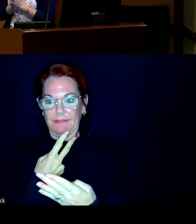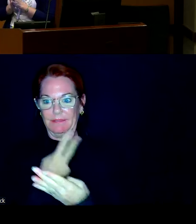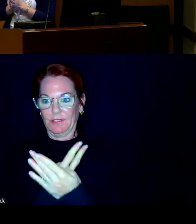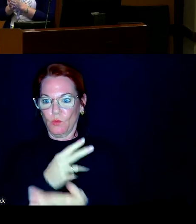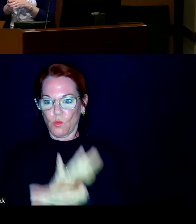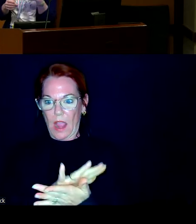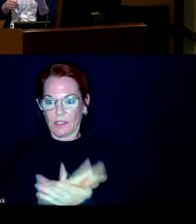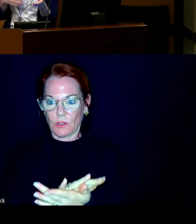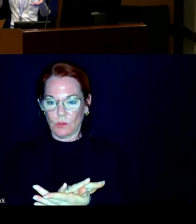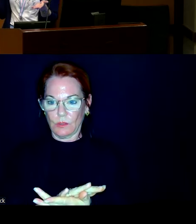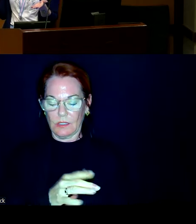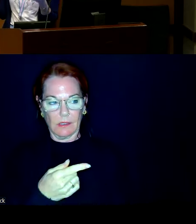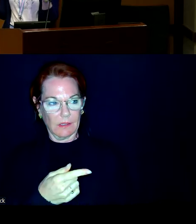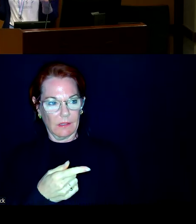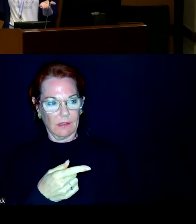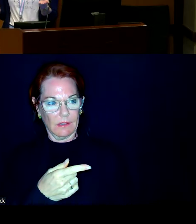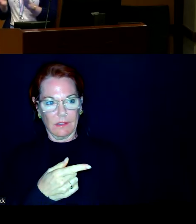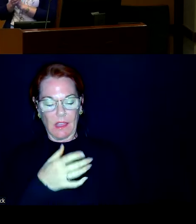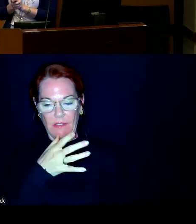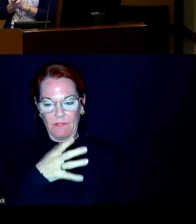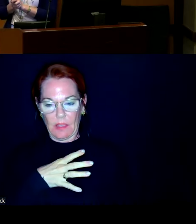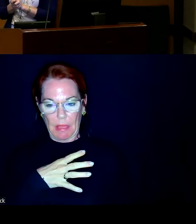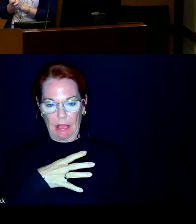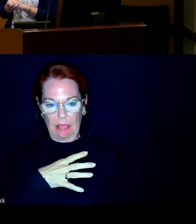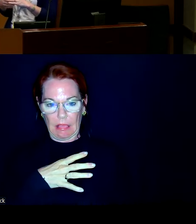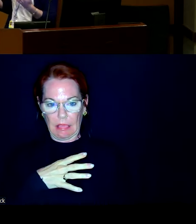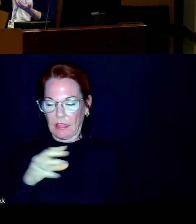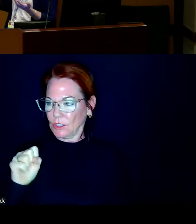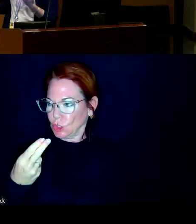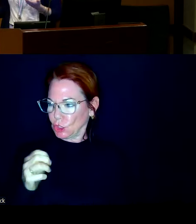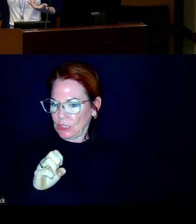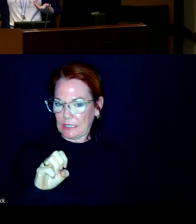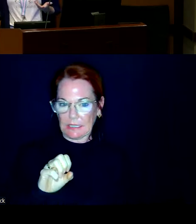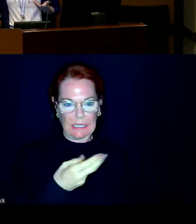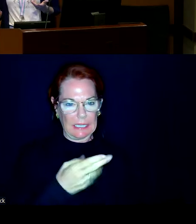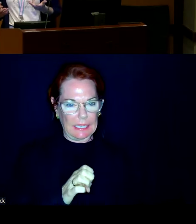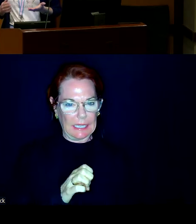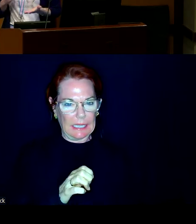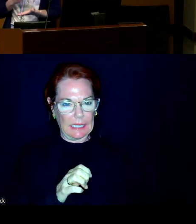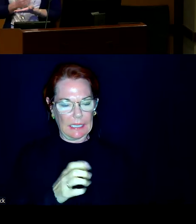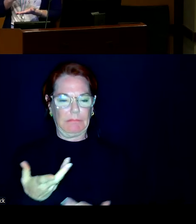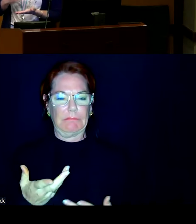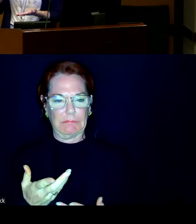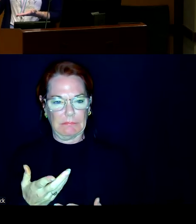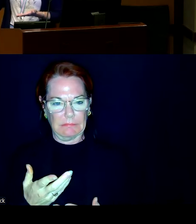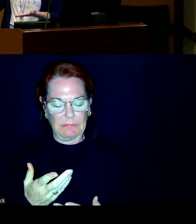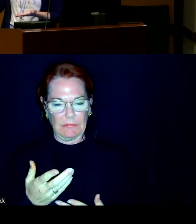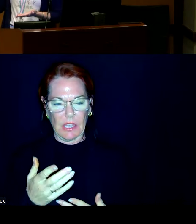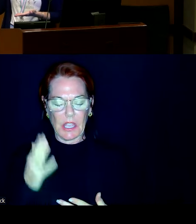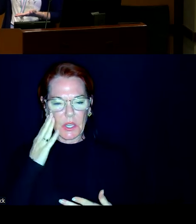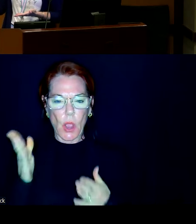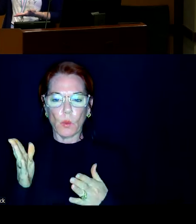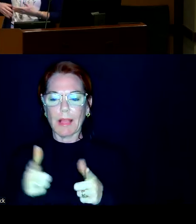aren't you a female? Shouldn't it be she or he? Put yourself first. And now why aren't we just doing they? And you know, just that shift